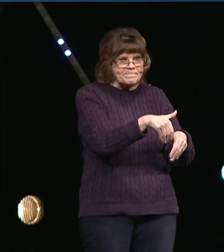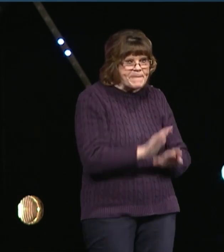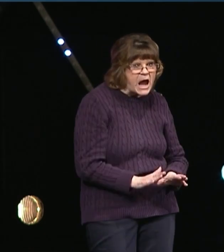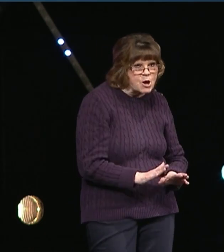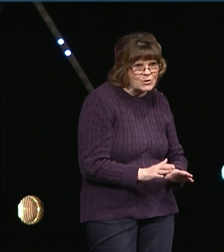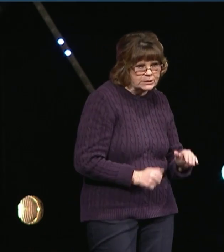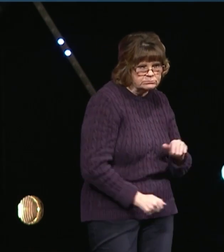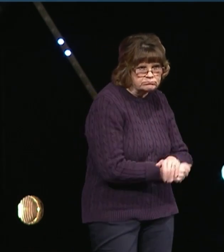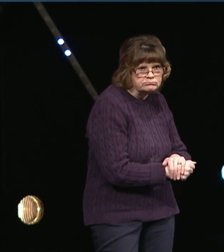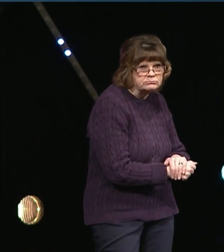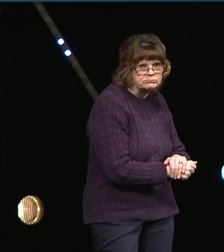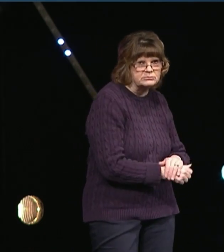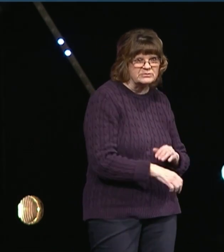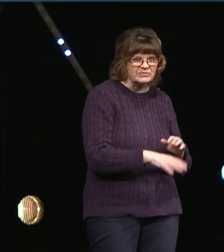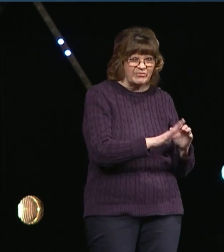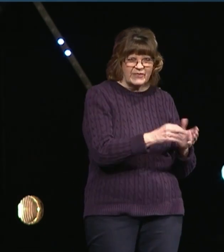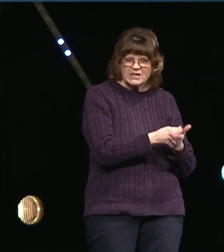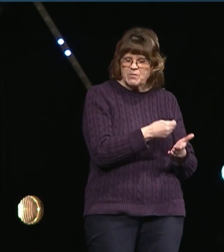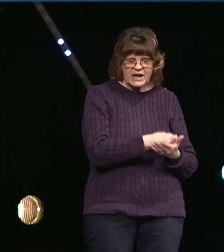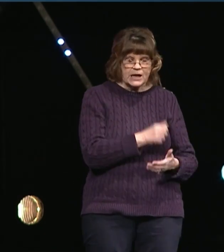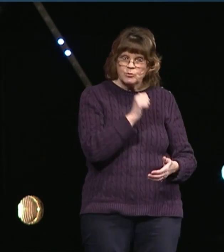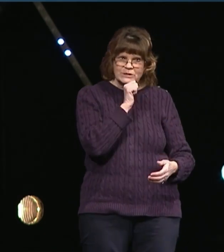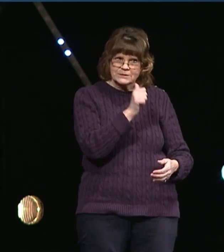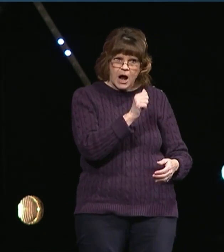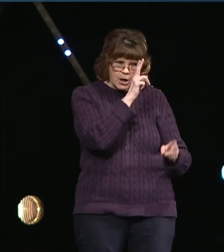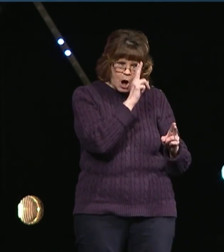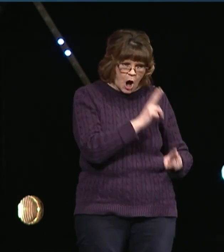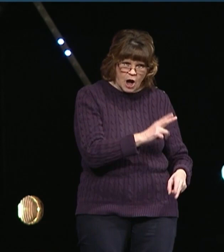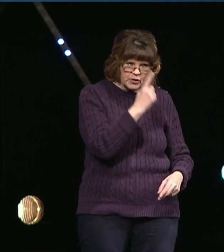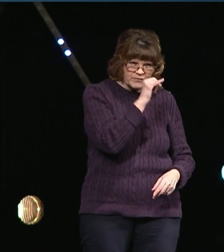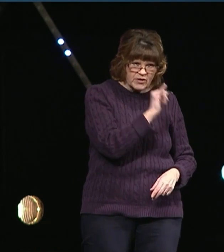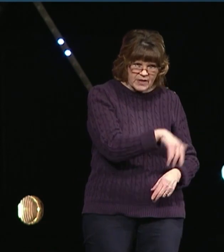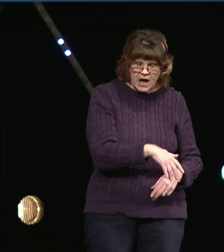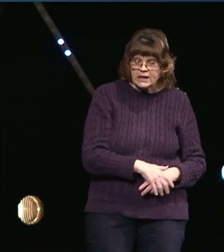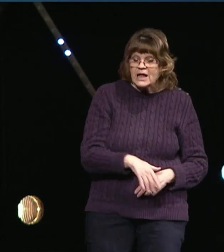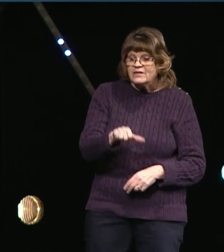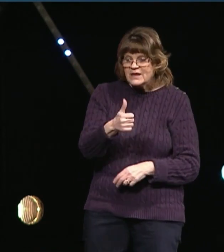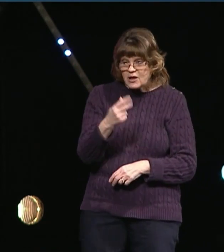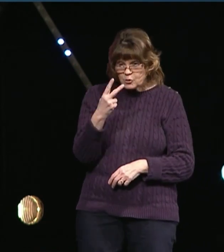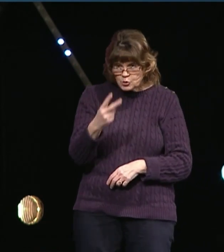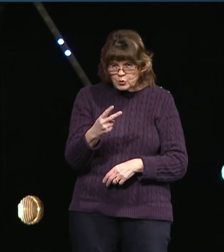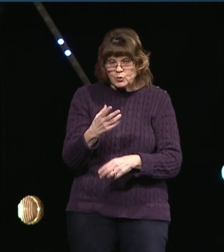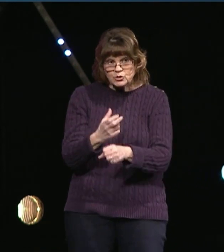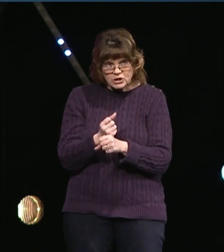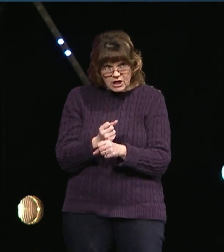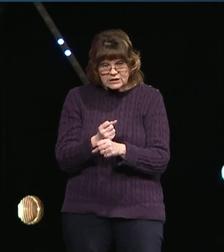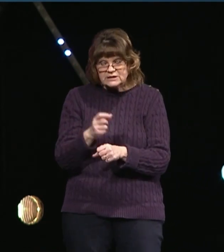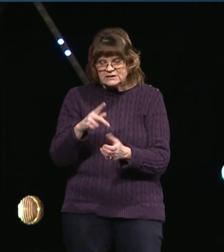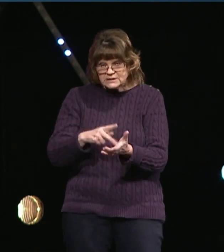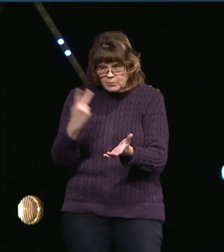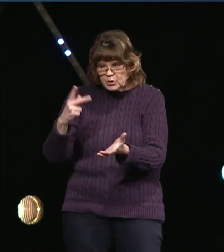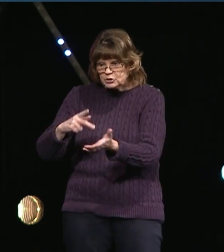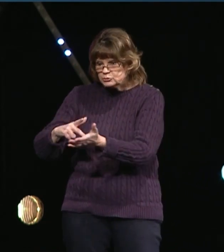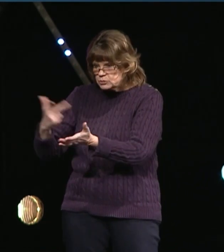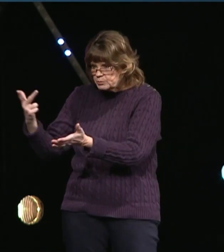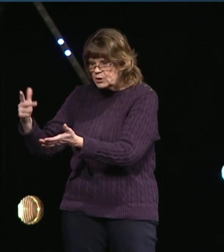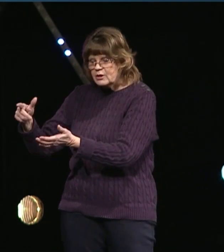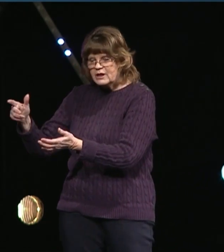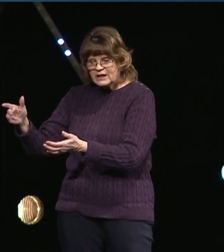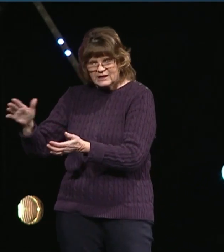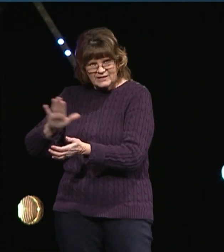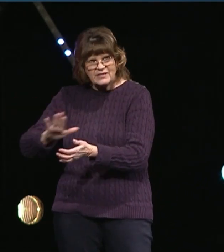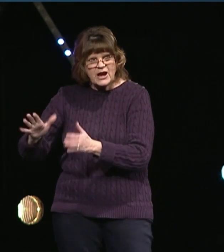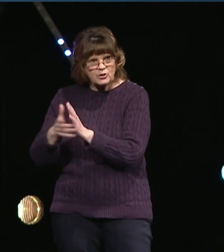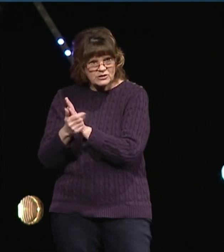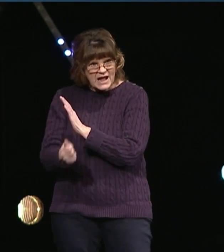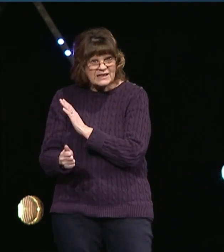was not highly recommended for that. And the other two went and took those talents and doubled them. And